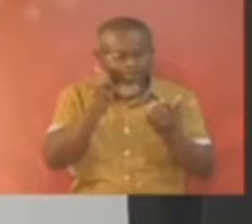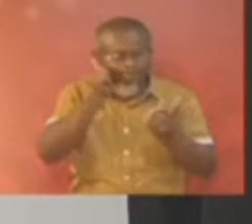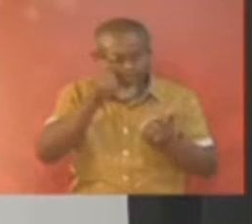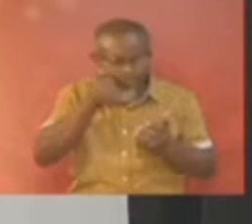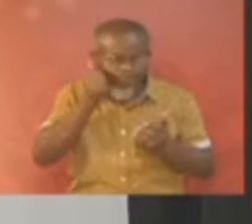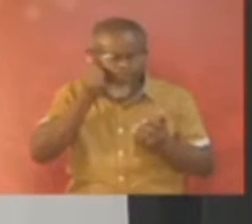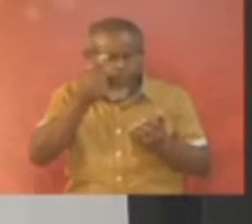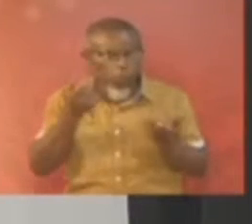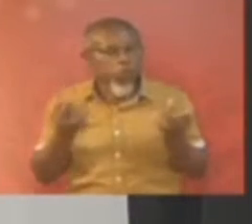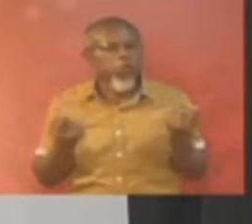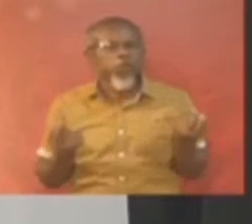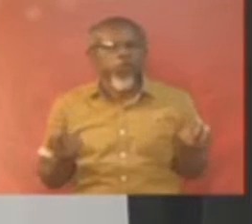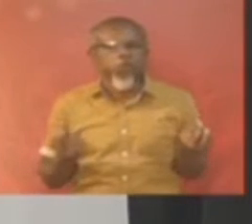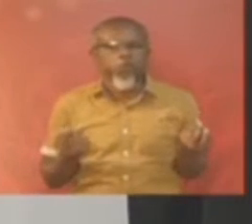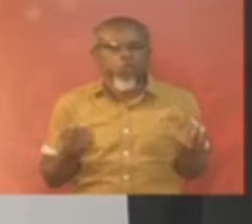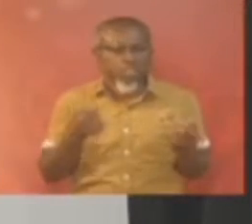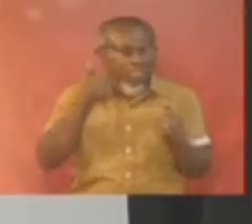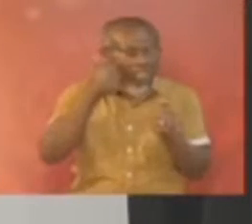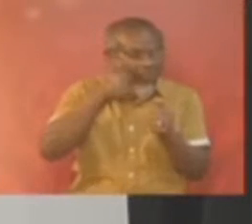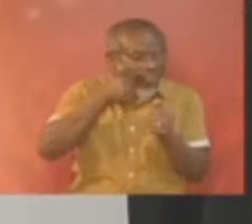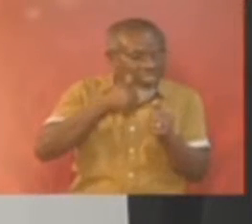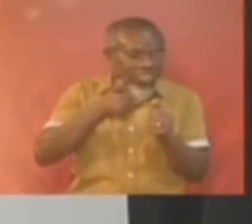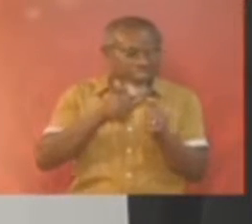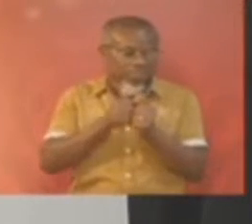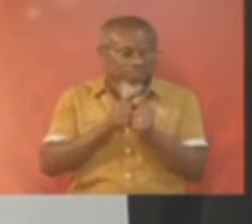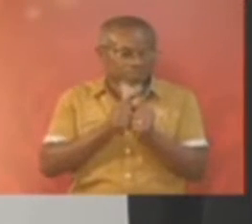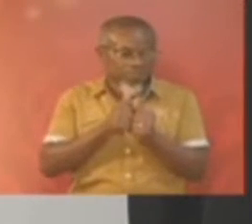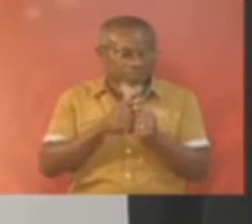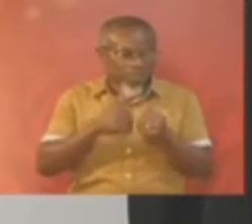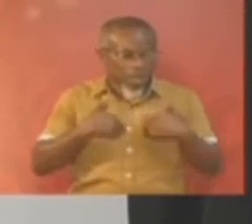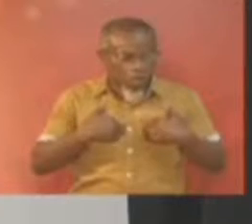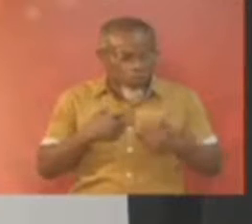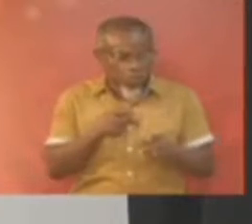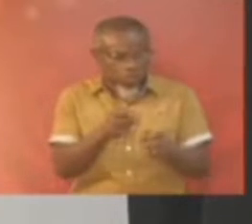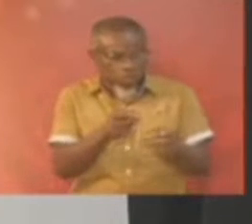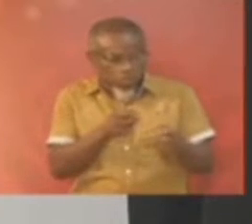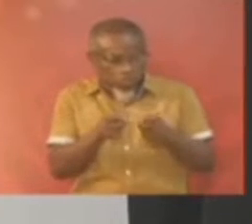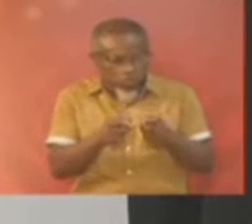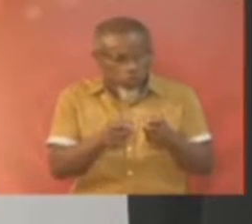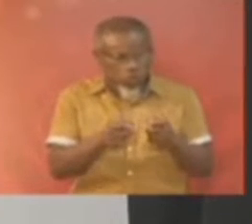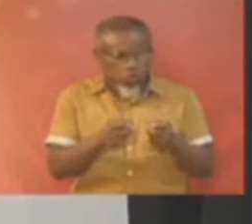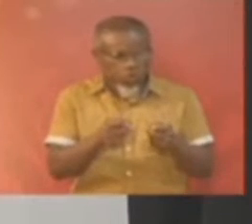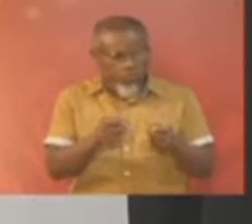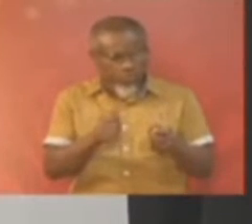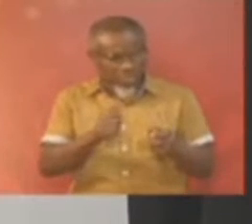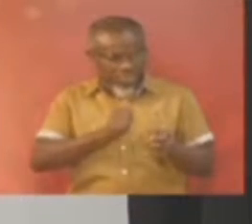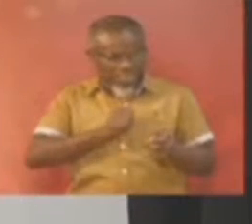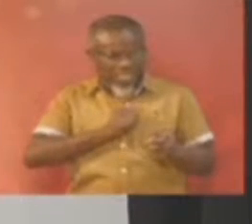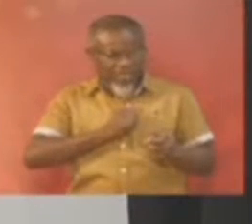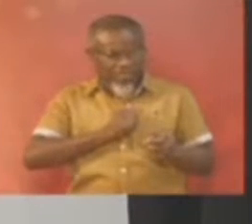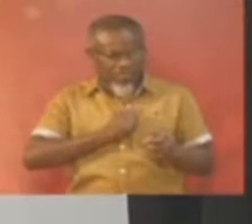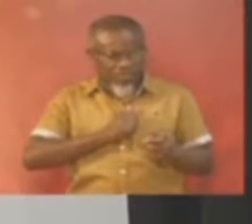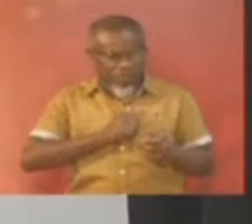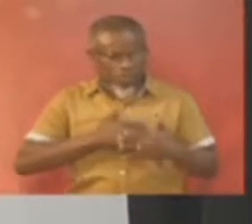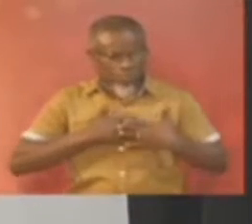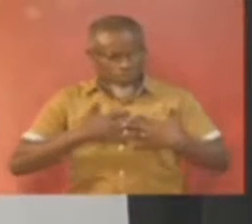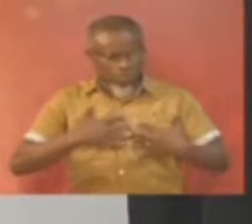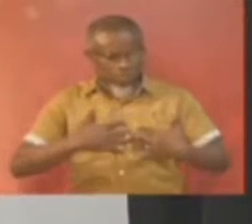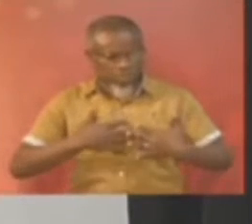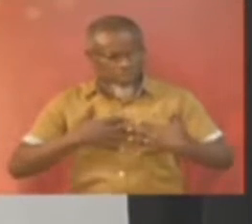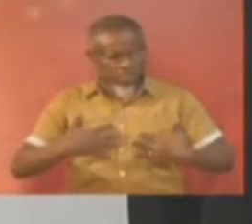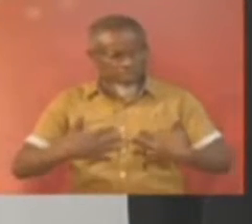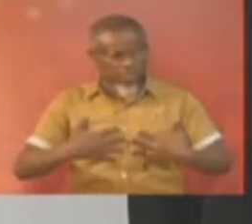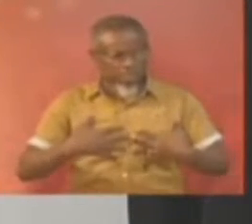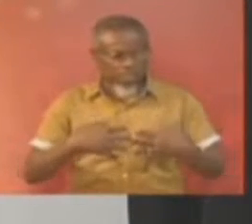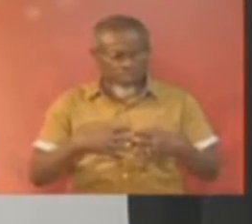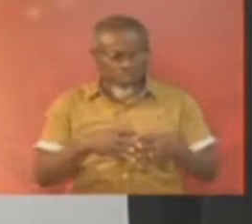to managing our own respiratory illness, managing our own respiratory hygiene, and managing the adherence to our